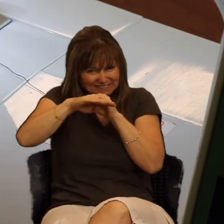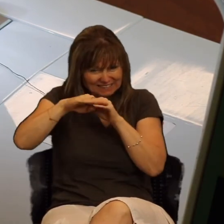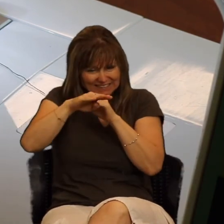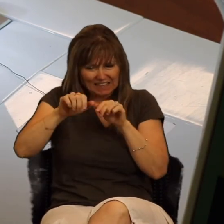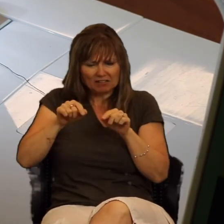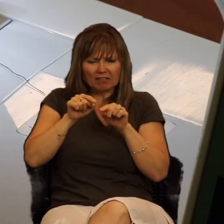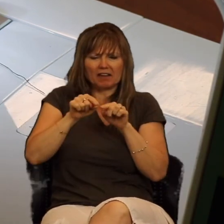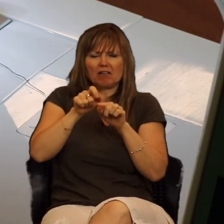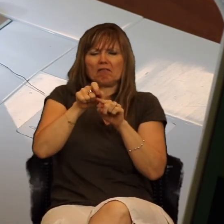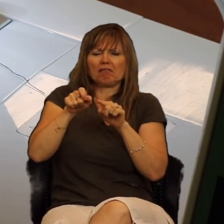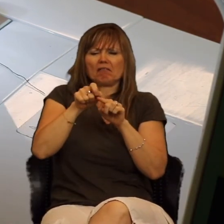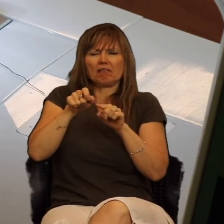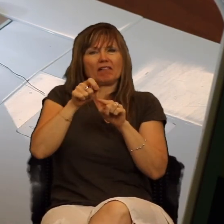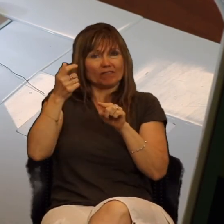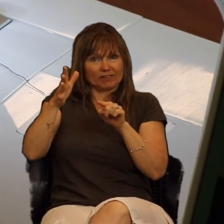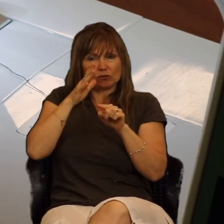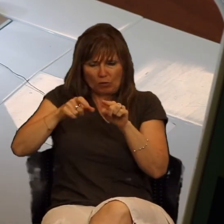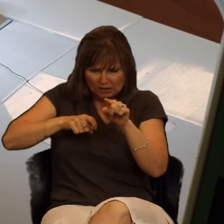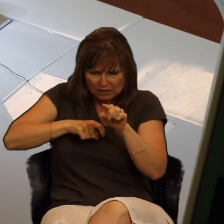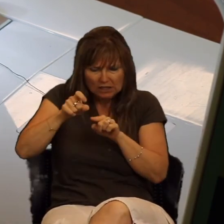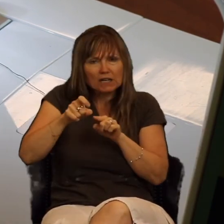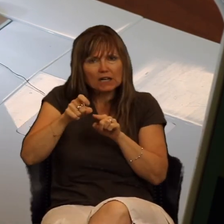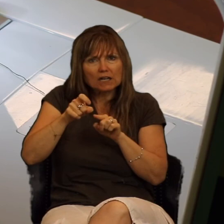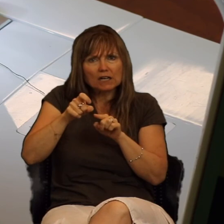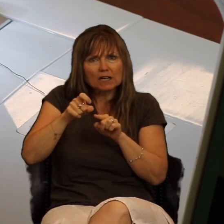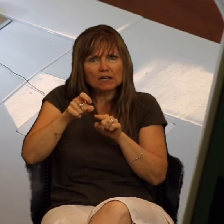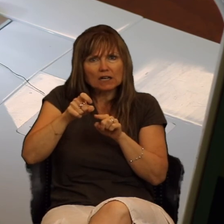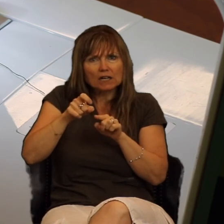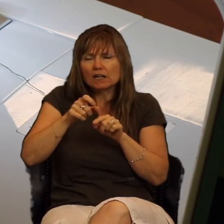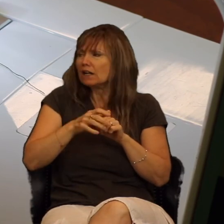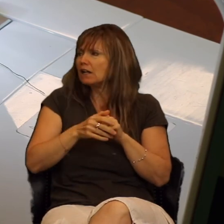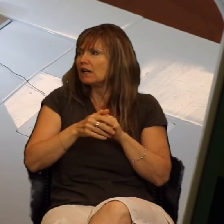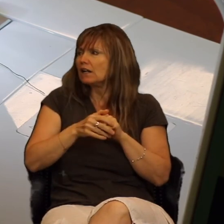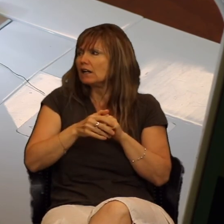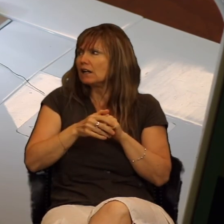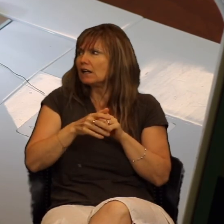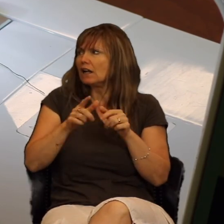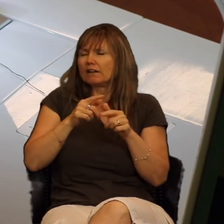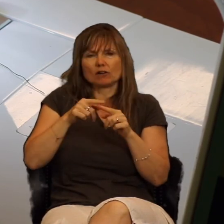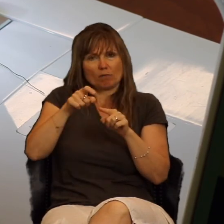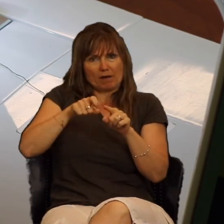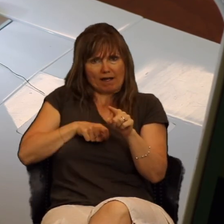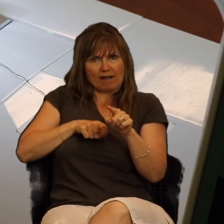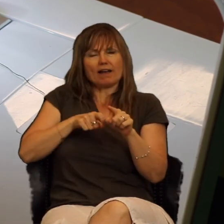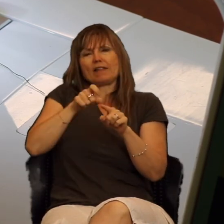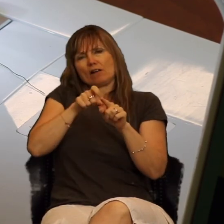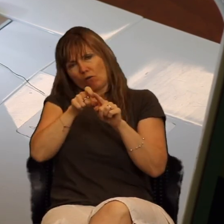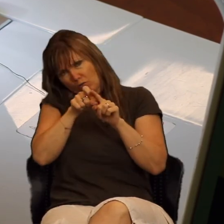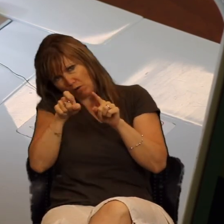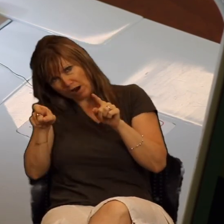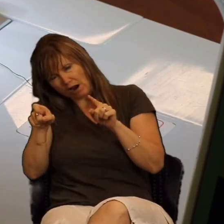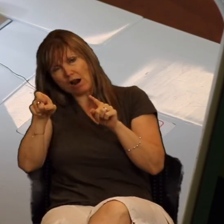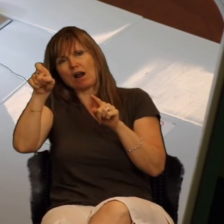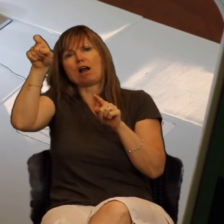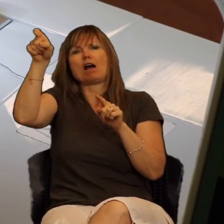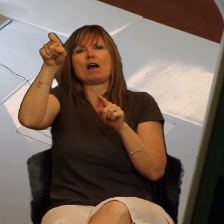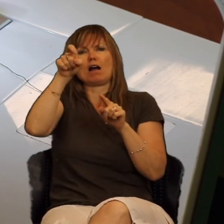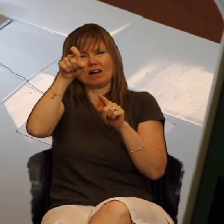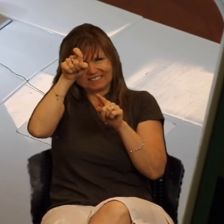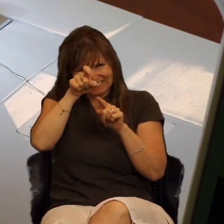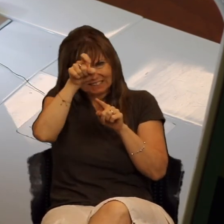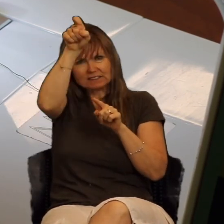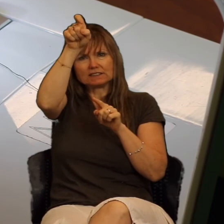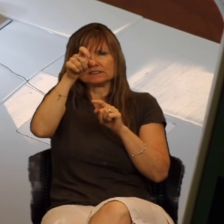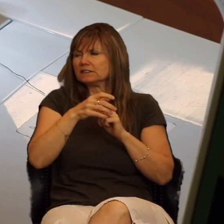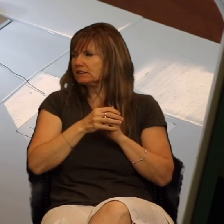back and then all the way around the pocket, right to the top of the skirt. So that's the important part, to make sure you